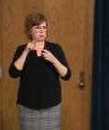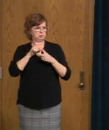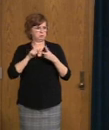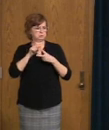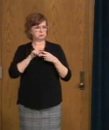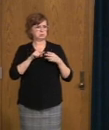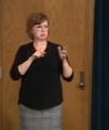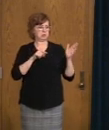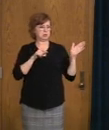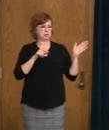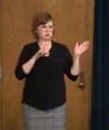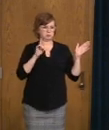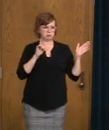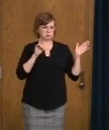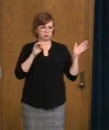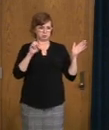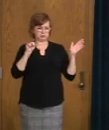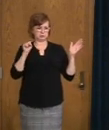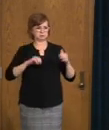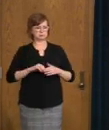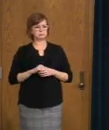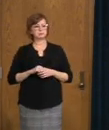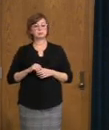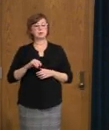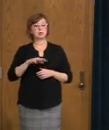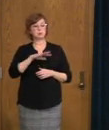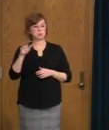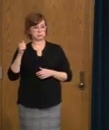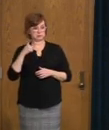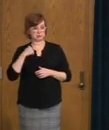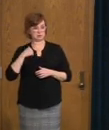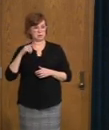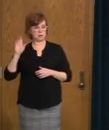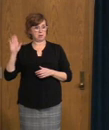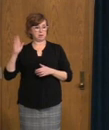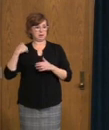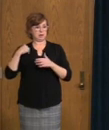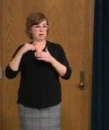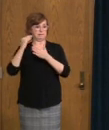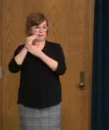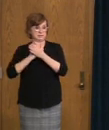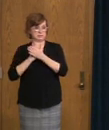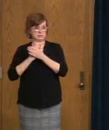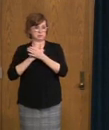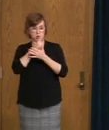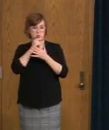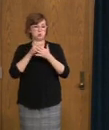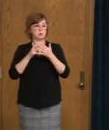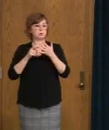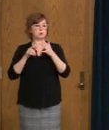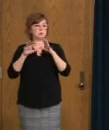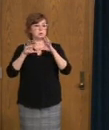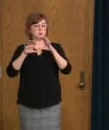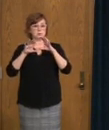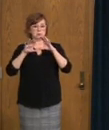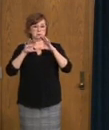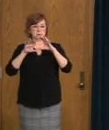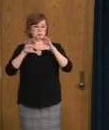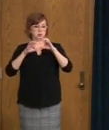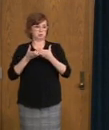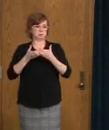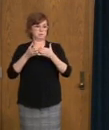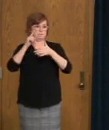So, as we know, there's the national recommendations about, sequencing or prioritization. And we already know that, Pfizer has been